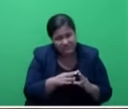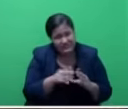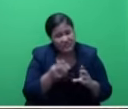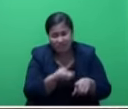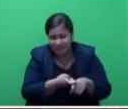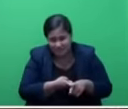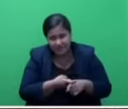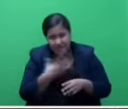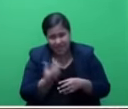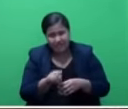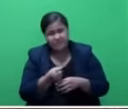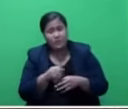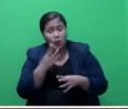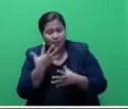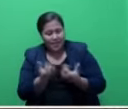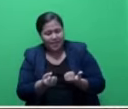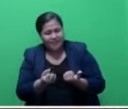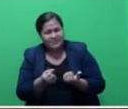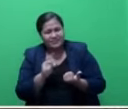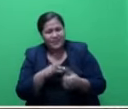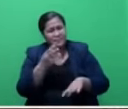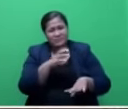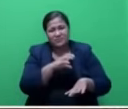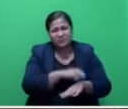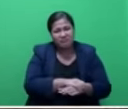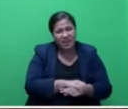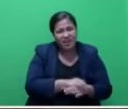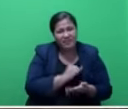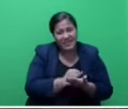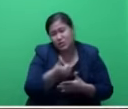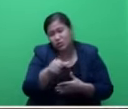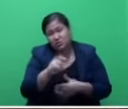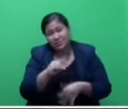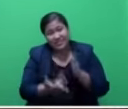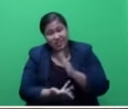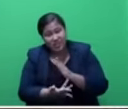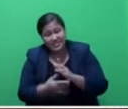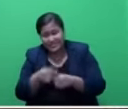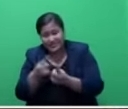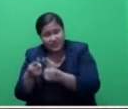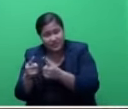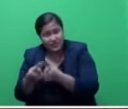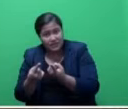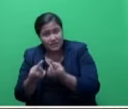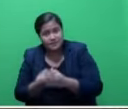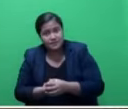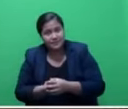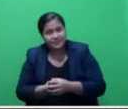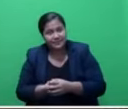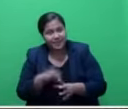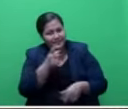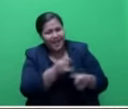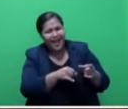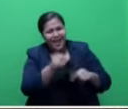for example, when you're now getting sophisticated crimes, usage of technology, etc., the ability for the assessors to perhaps